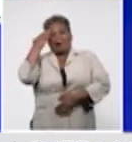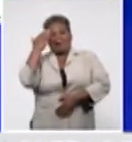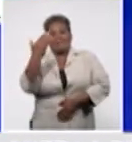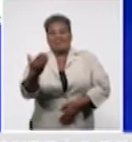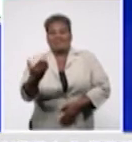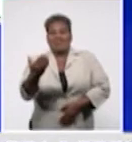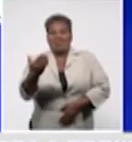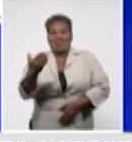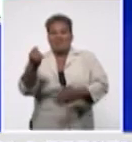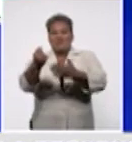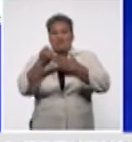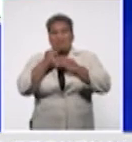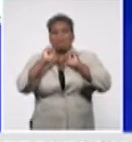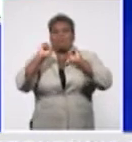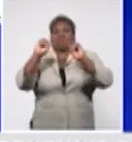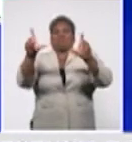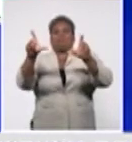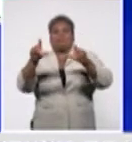over the last 15 days.